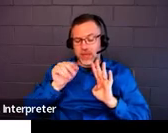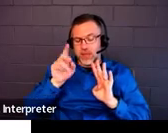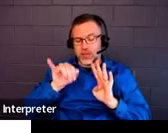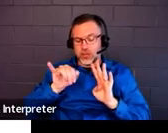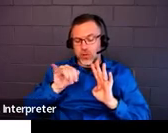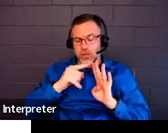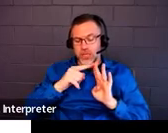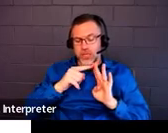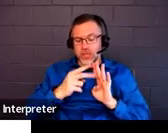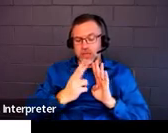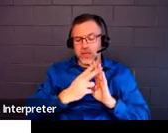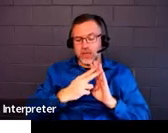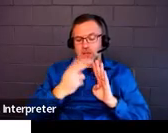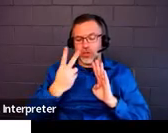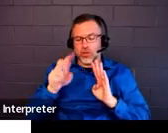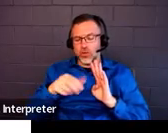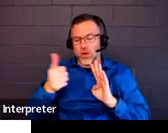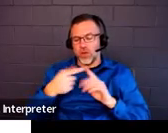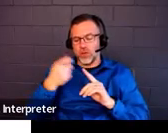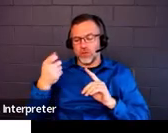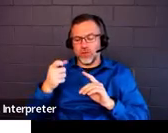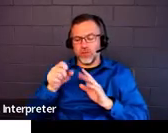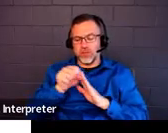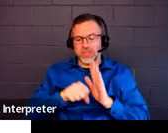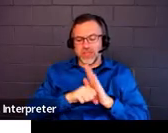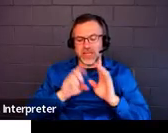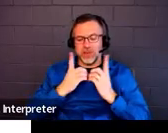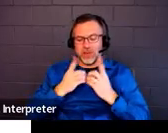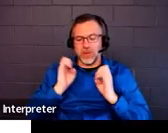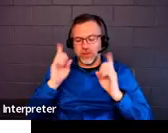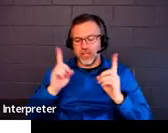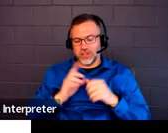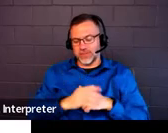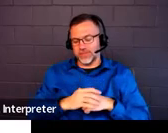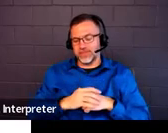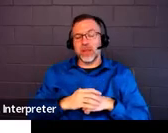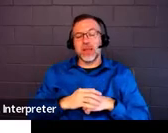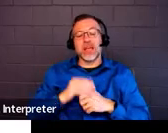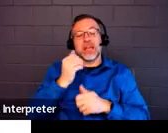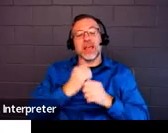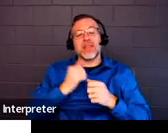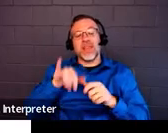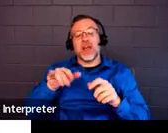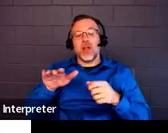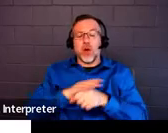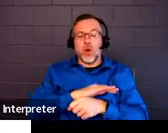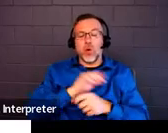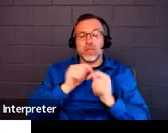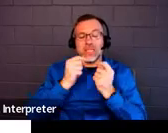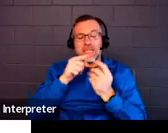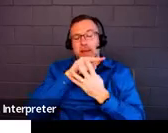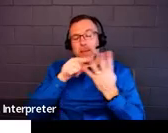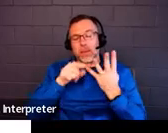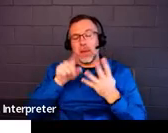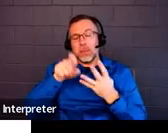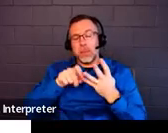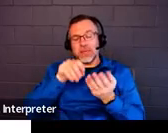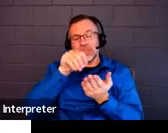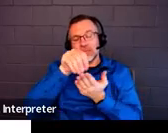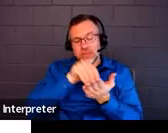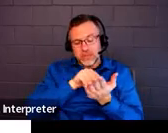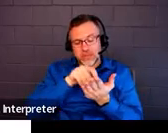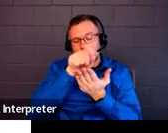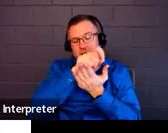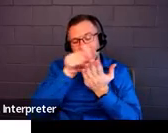Education. The districts are required to fill out an action plan to talk about why they're over the 1%. And Maine